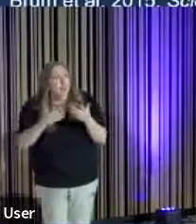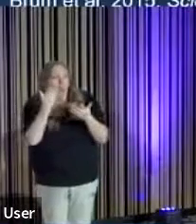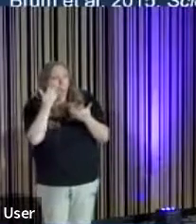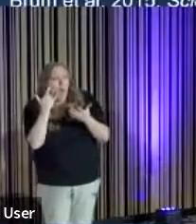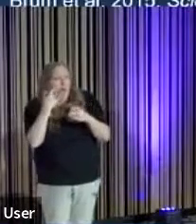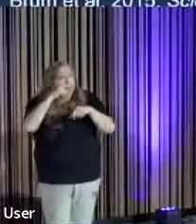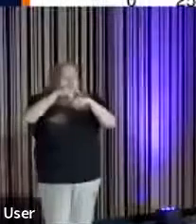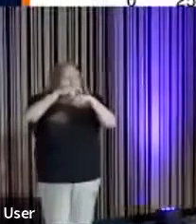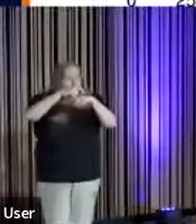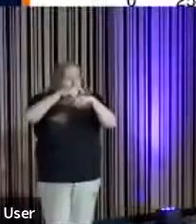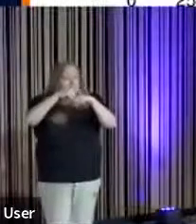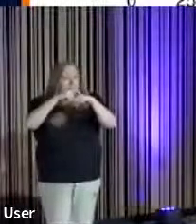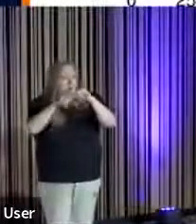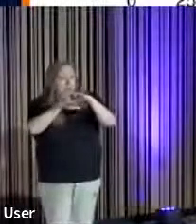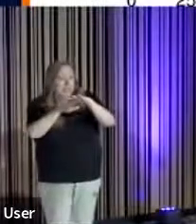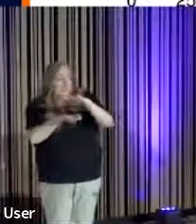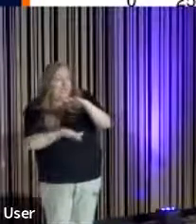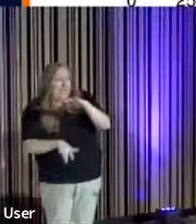the oceans.